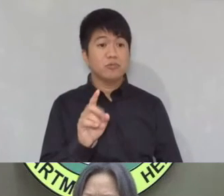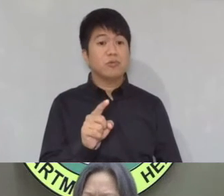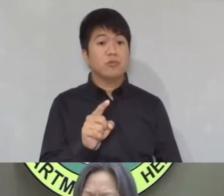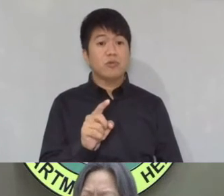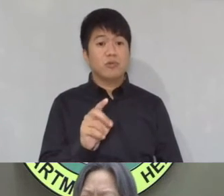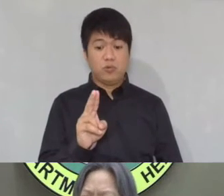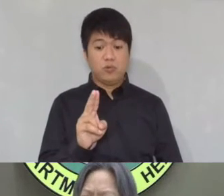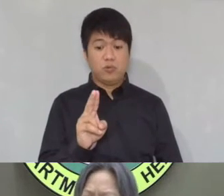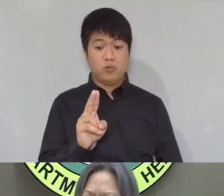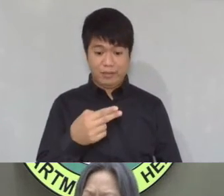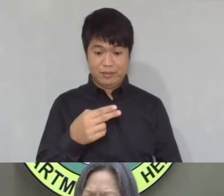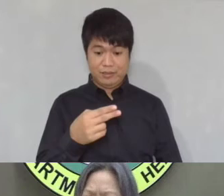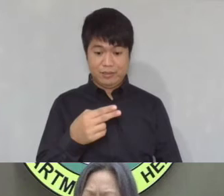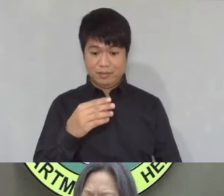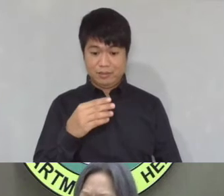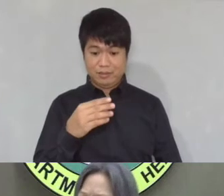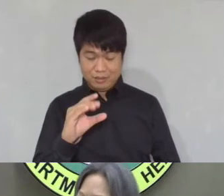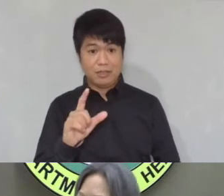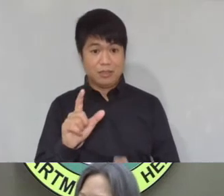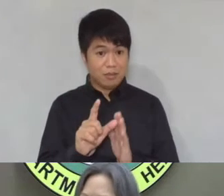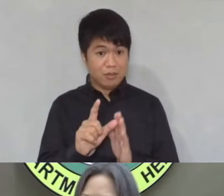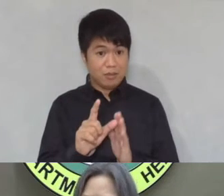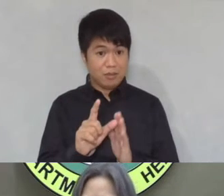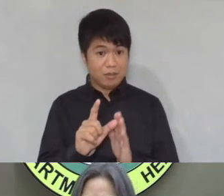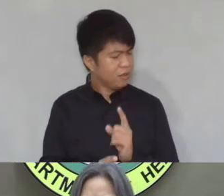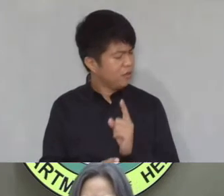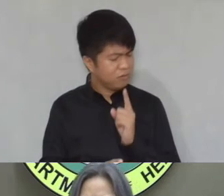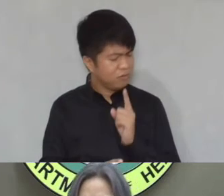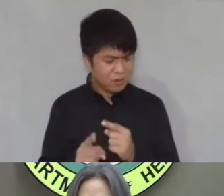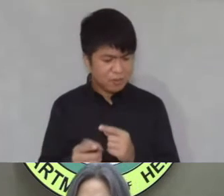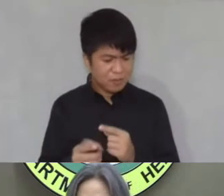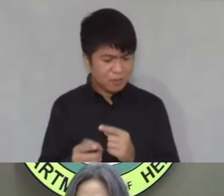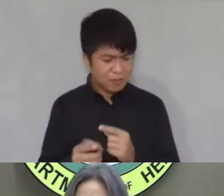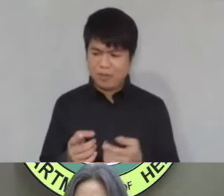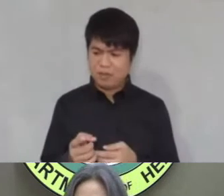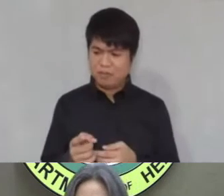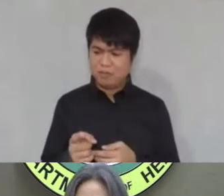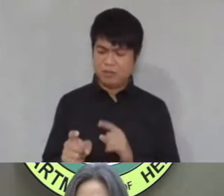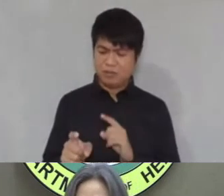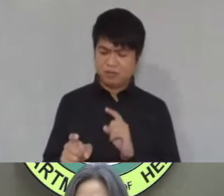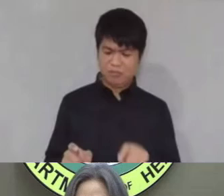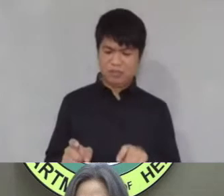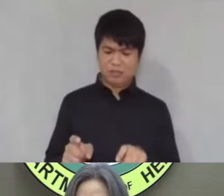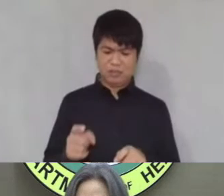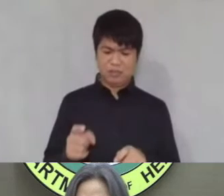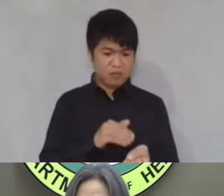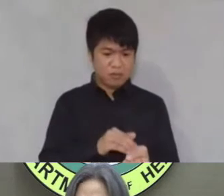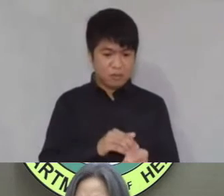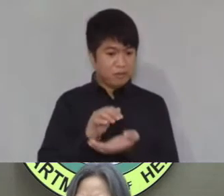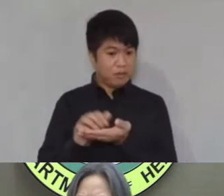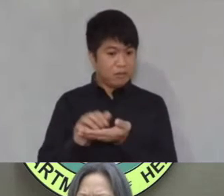know what? In the UHC law, I'm not very sure, no? Pero diba, parang there should be